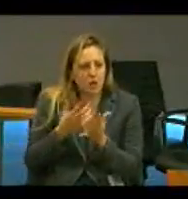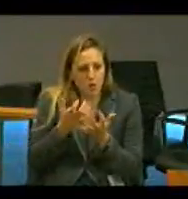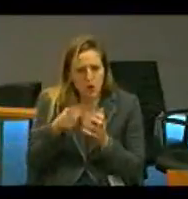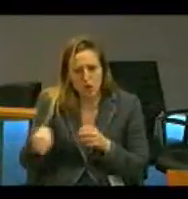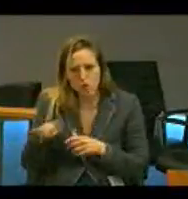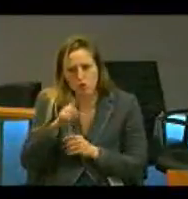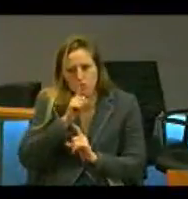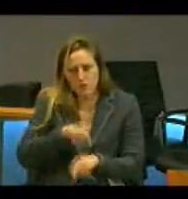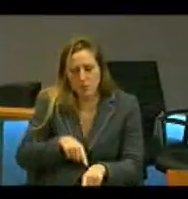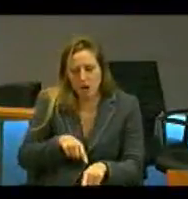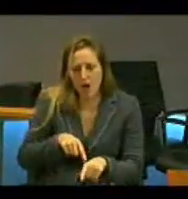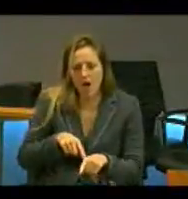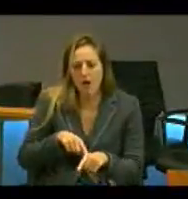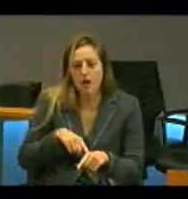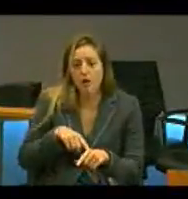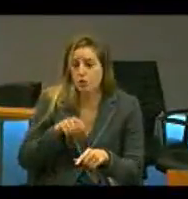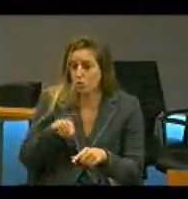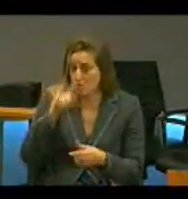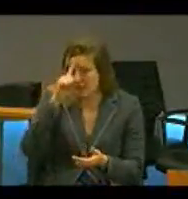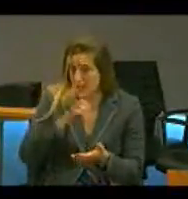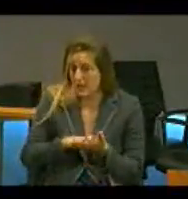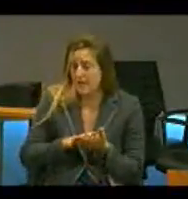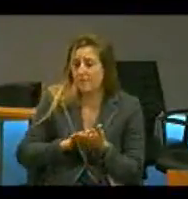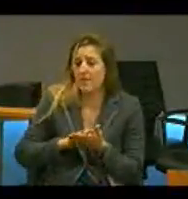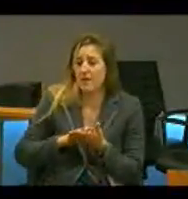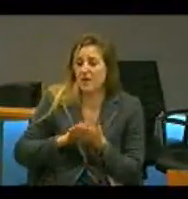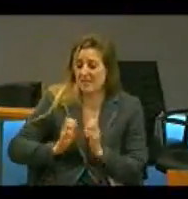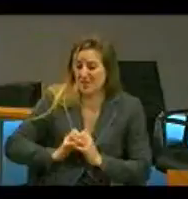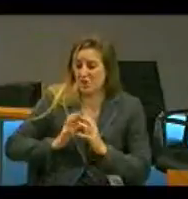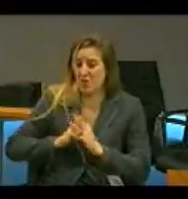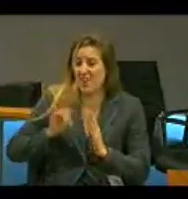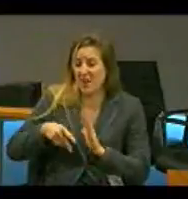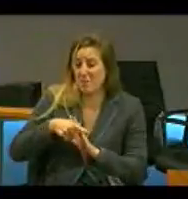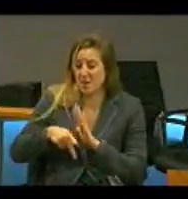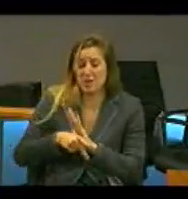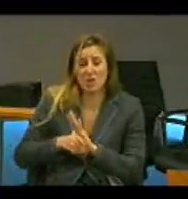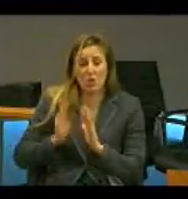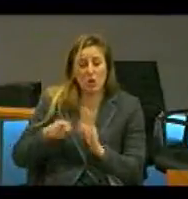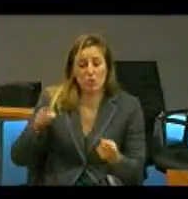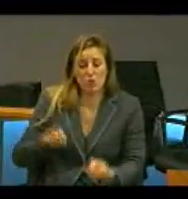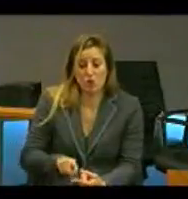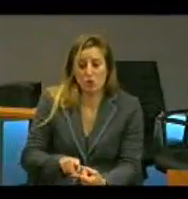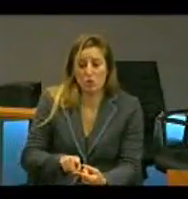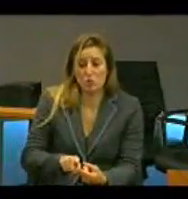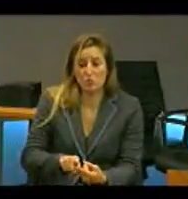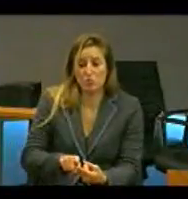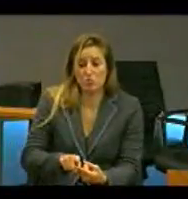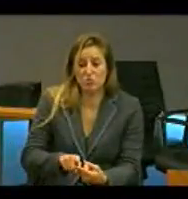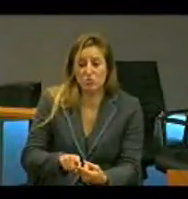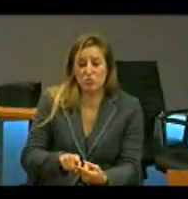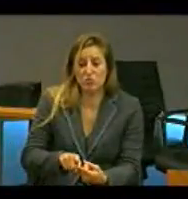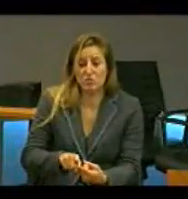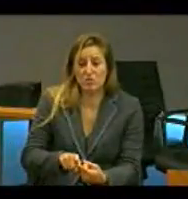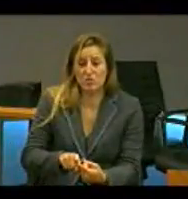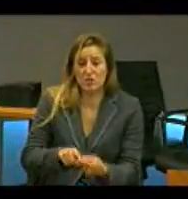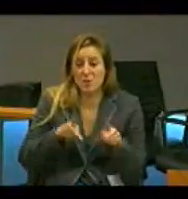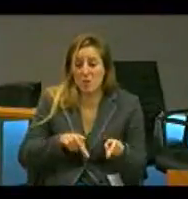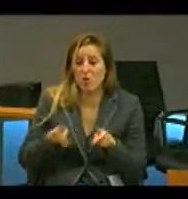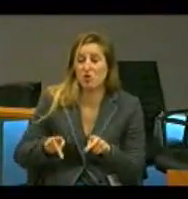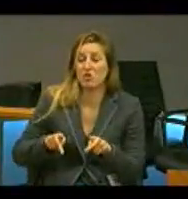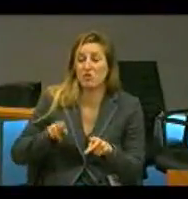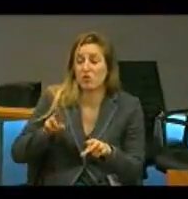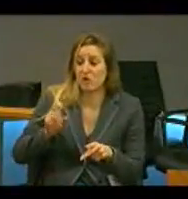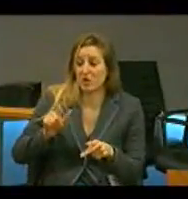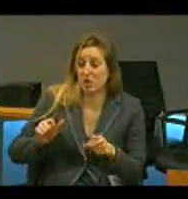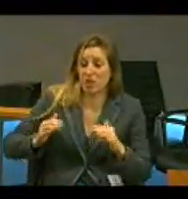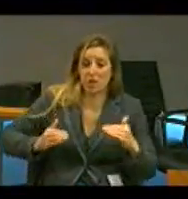believed that the generation of that policy would tend to reduce relative percentages of racial differences in rates of